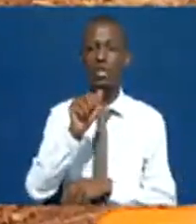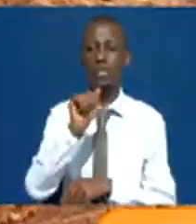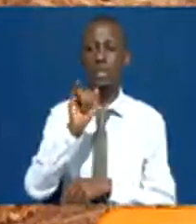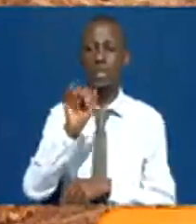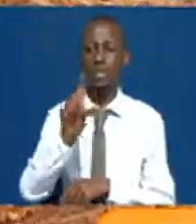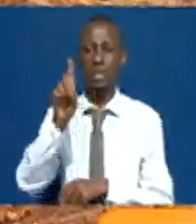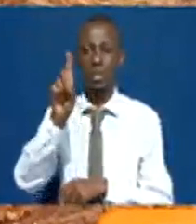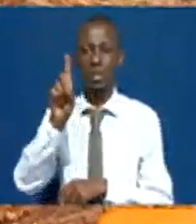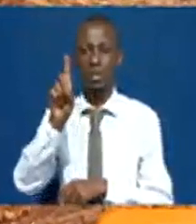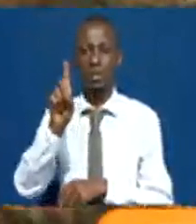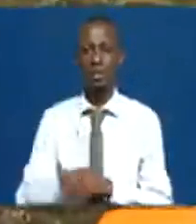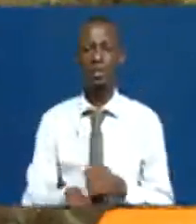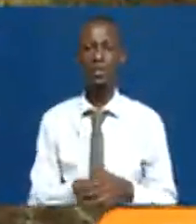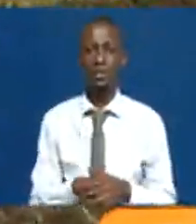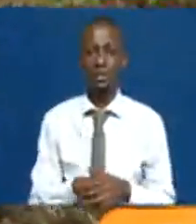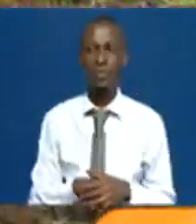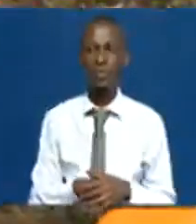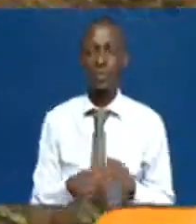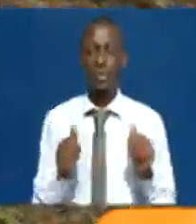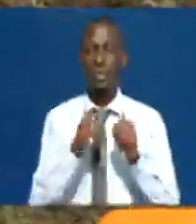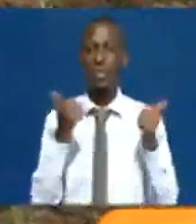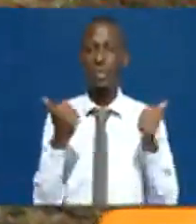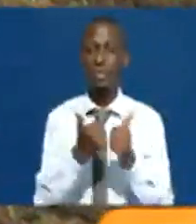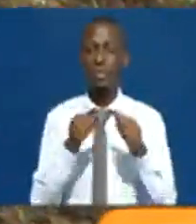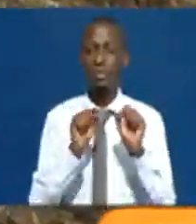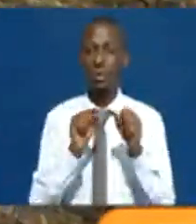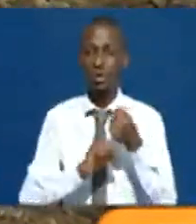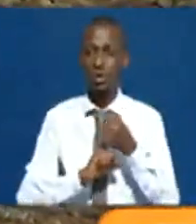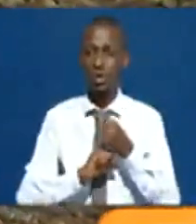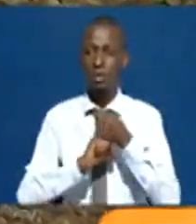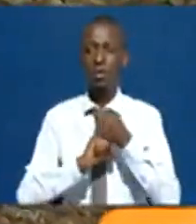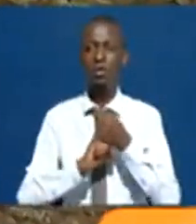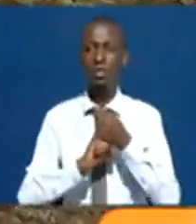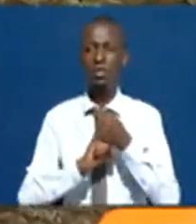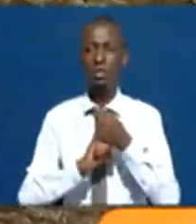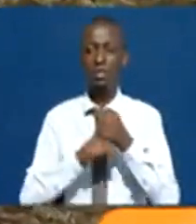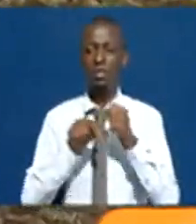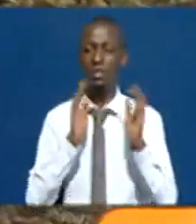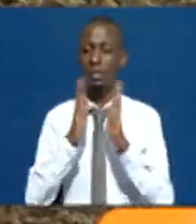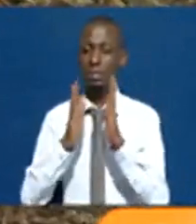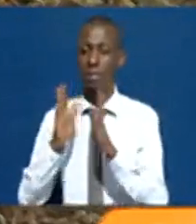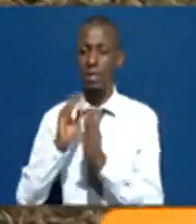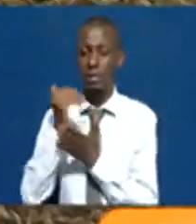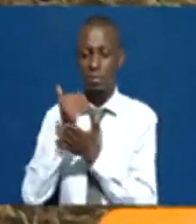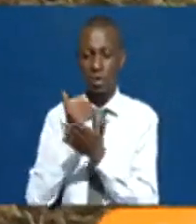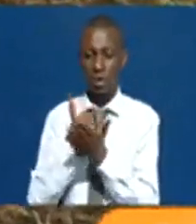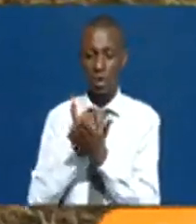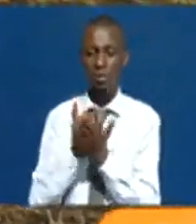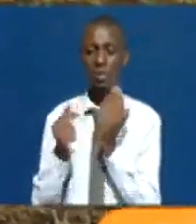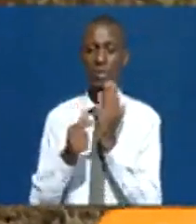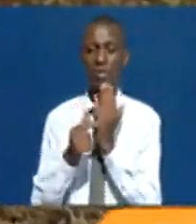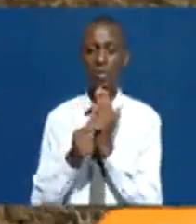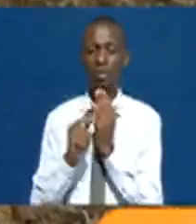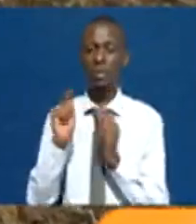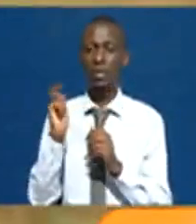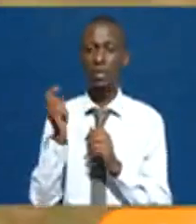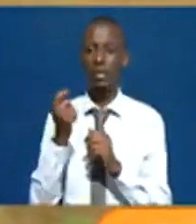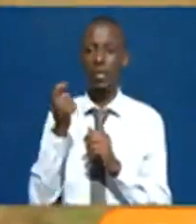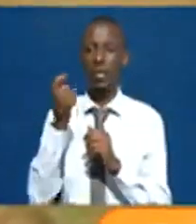Development, USAID. The agency is promoting deep tillage method through a program dubbed Kenya Crops and Dairy